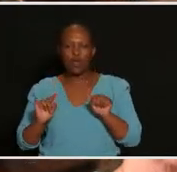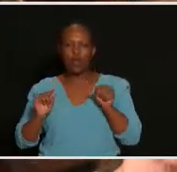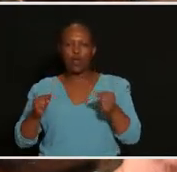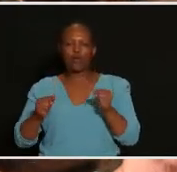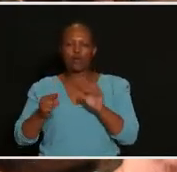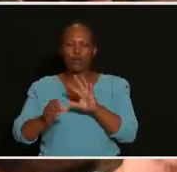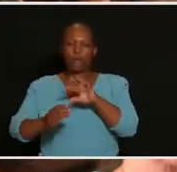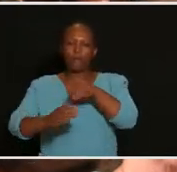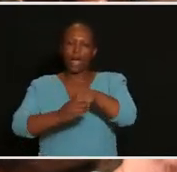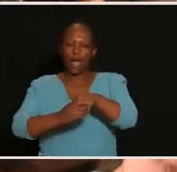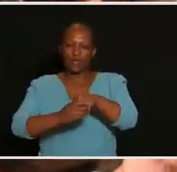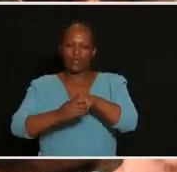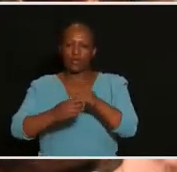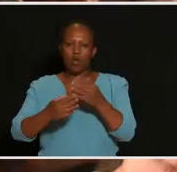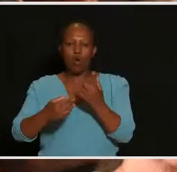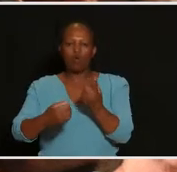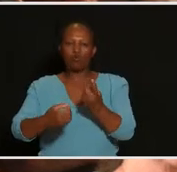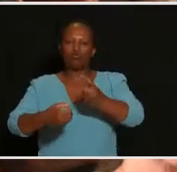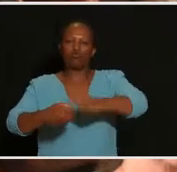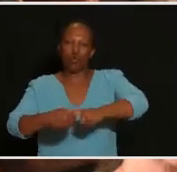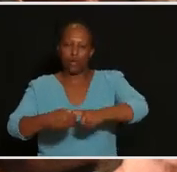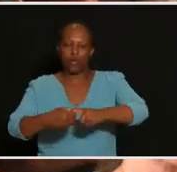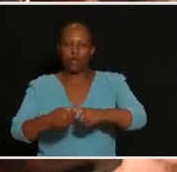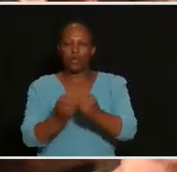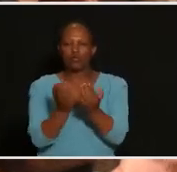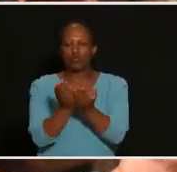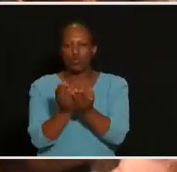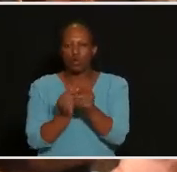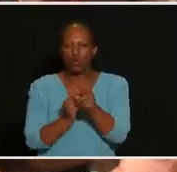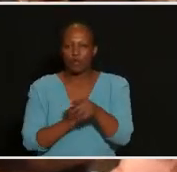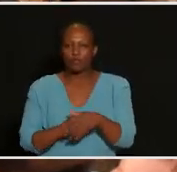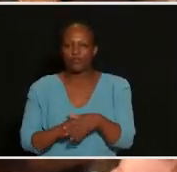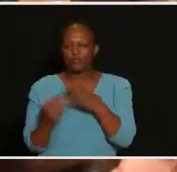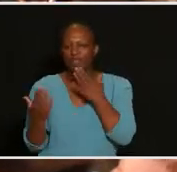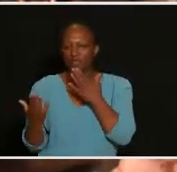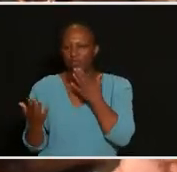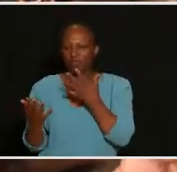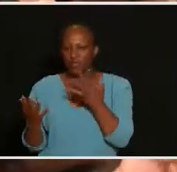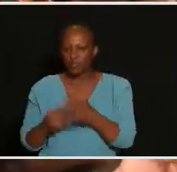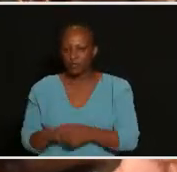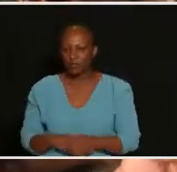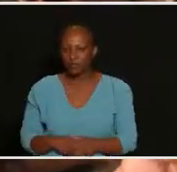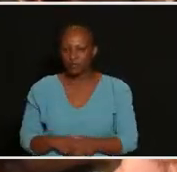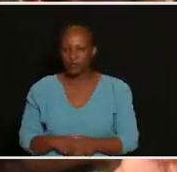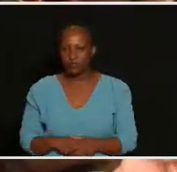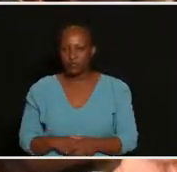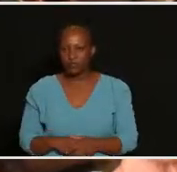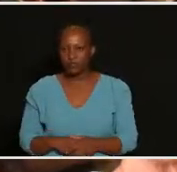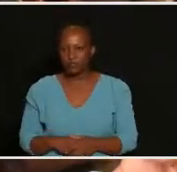of or to join the schools in question thank you very much